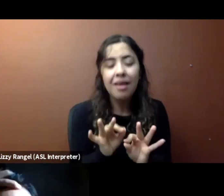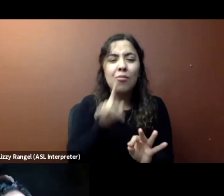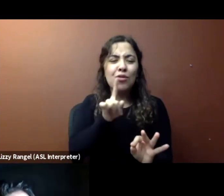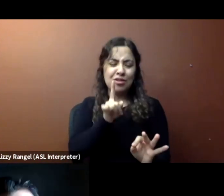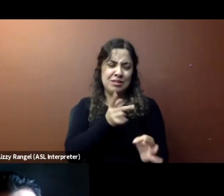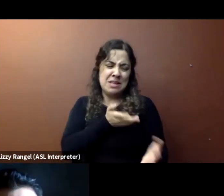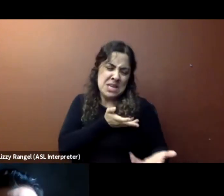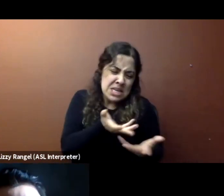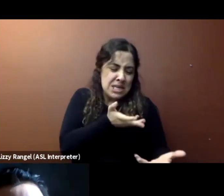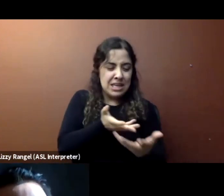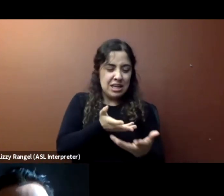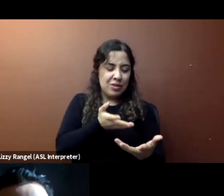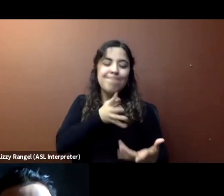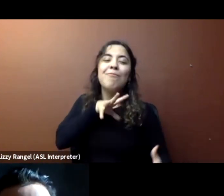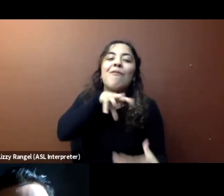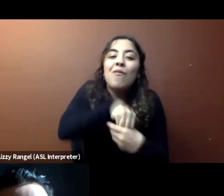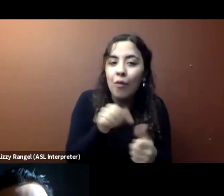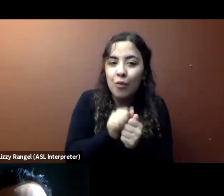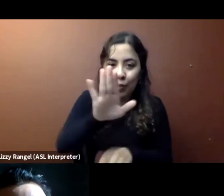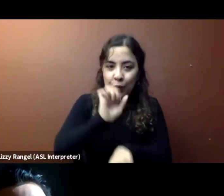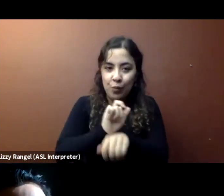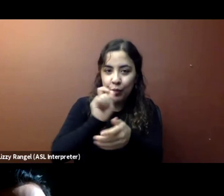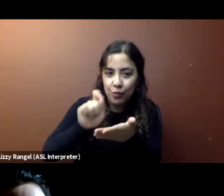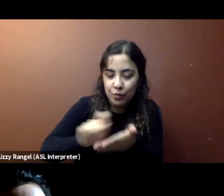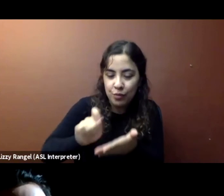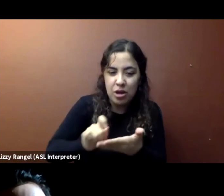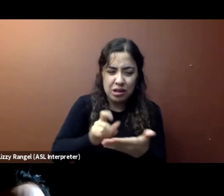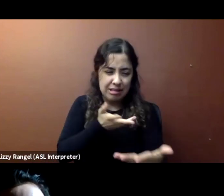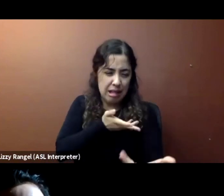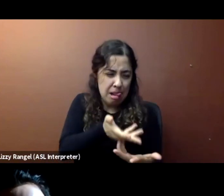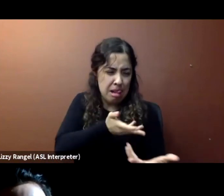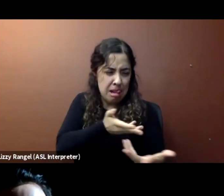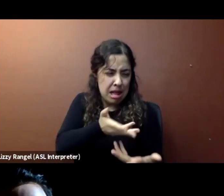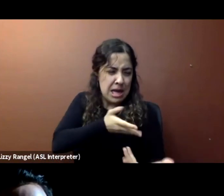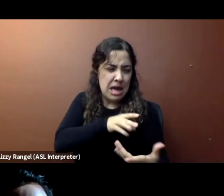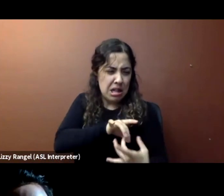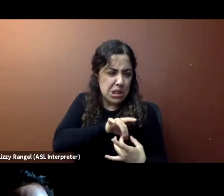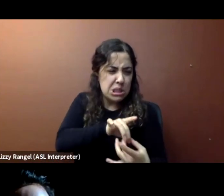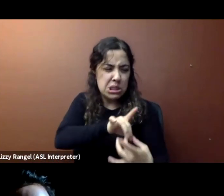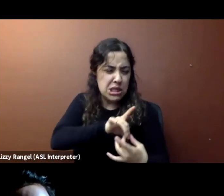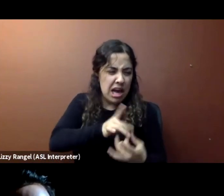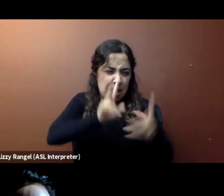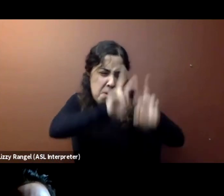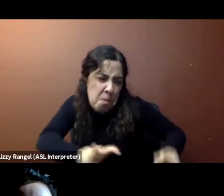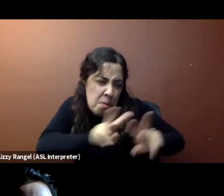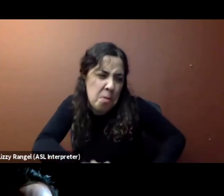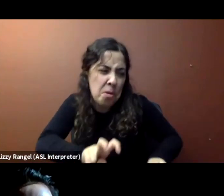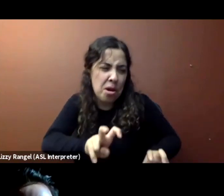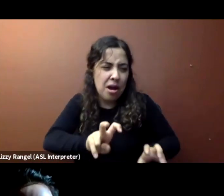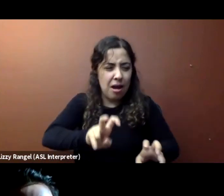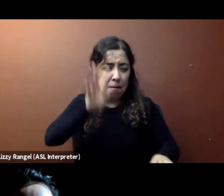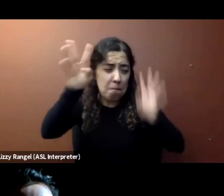think about what your subconscious is trying to tell you, because there's so much there.